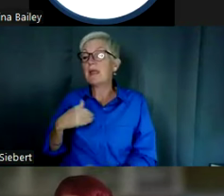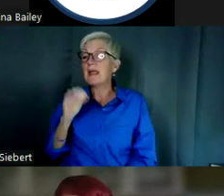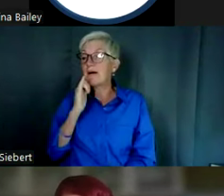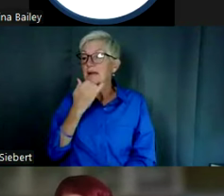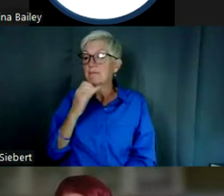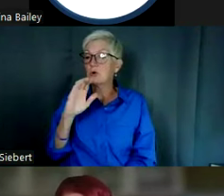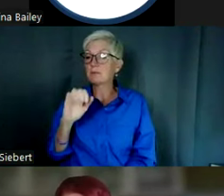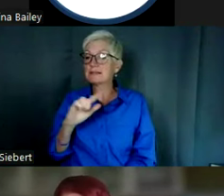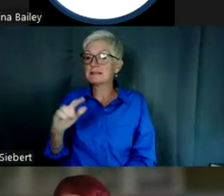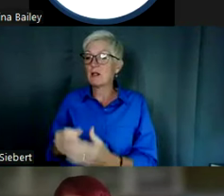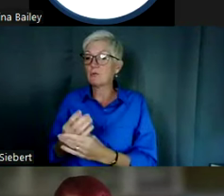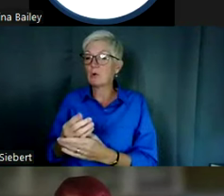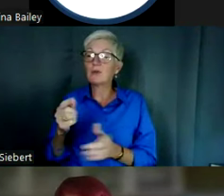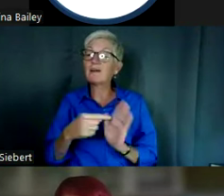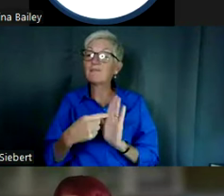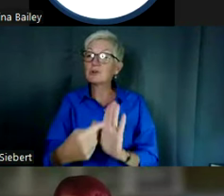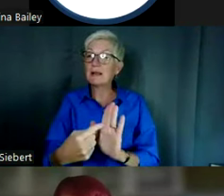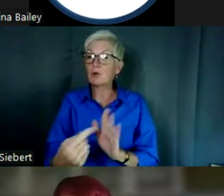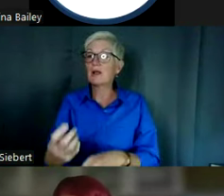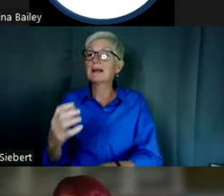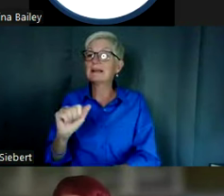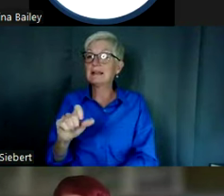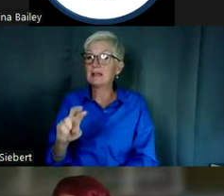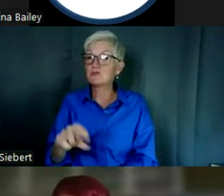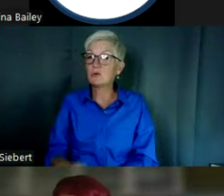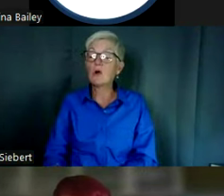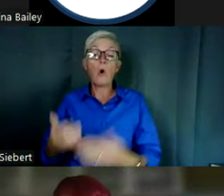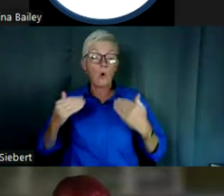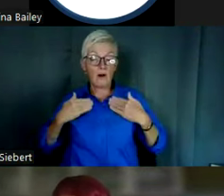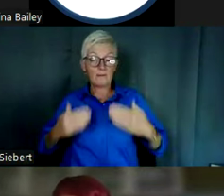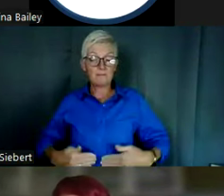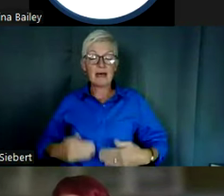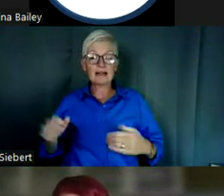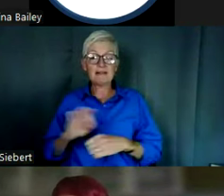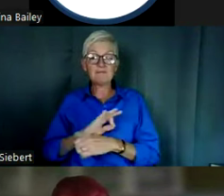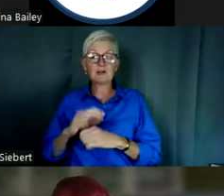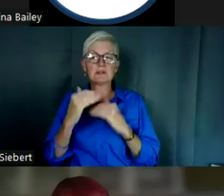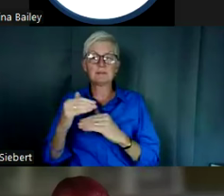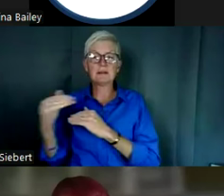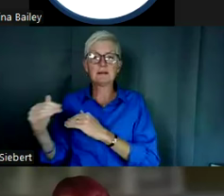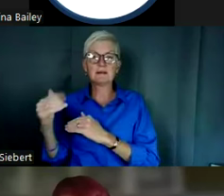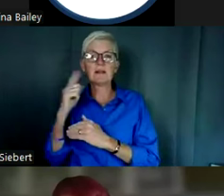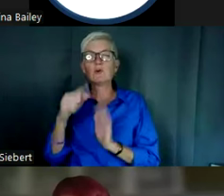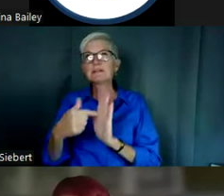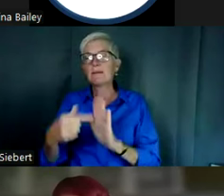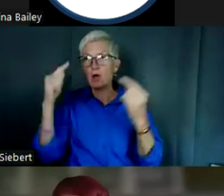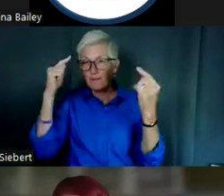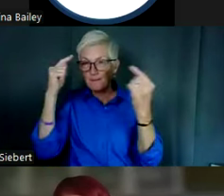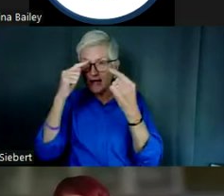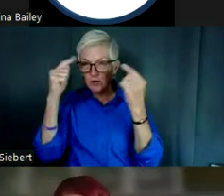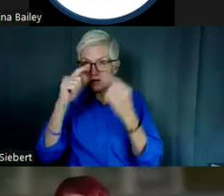cancer, et cetera, or limitations in bodily functions, let's say celiac disease or migraines or something of that